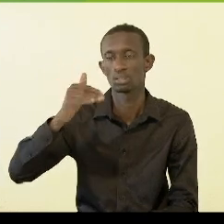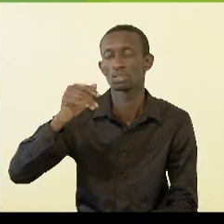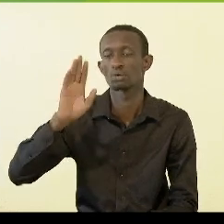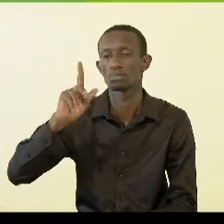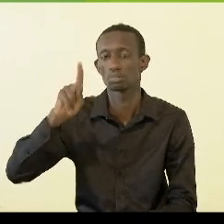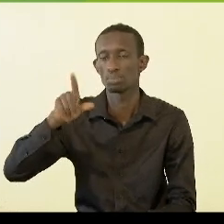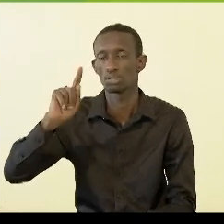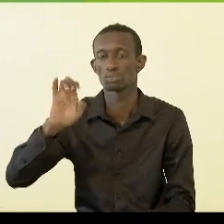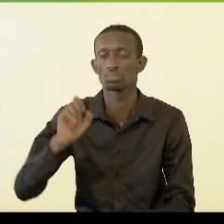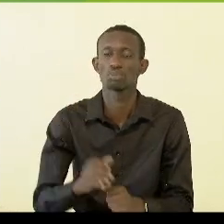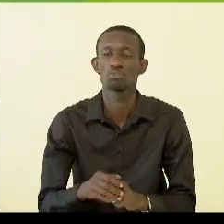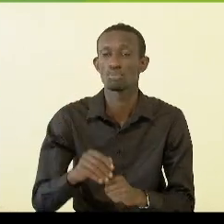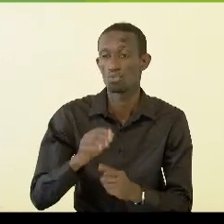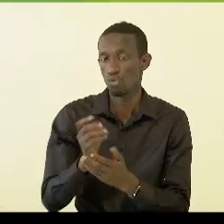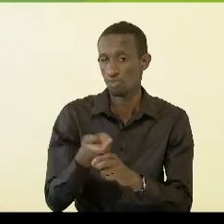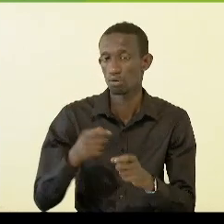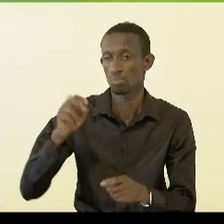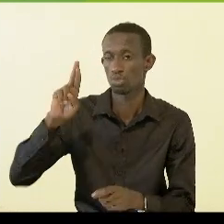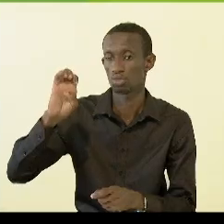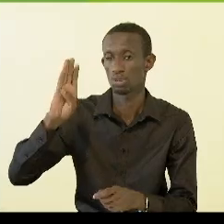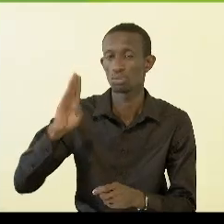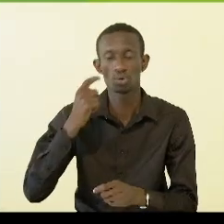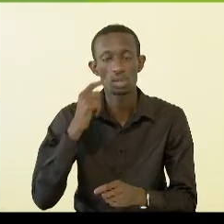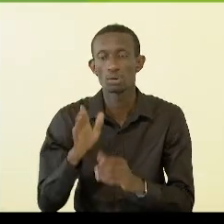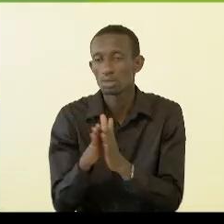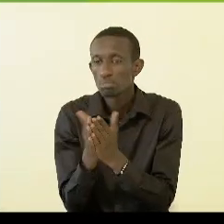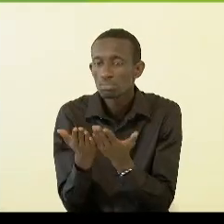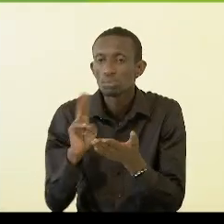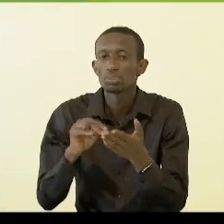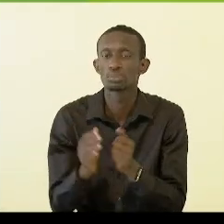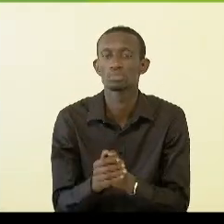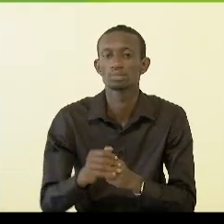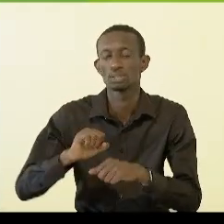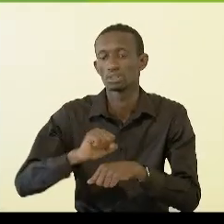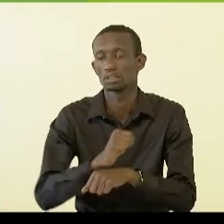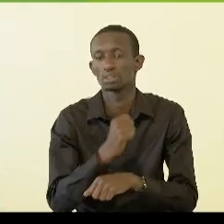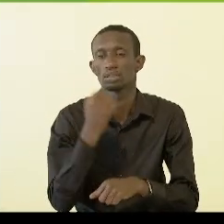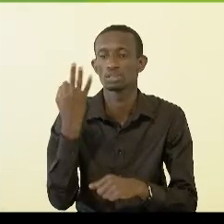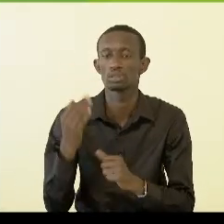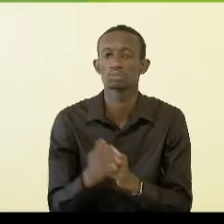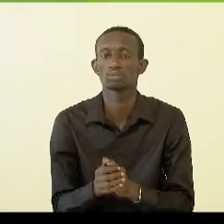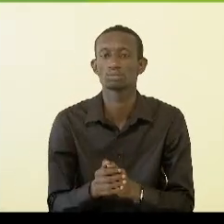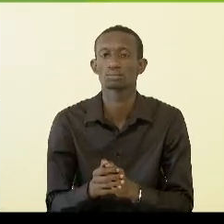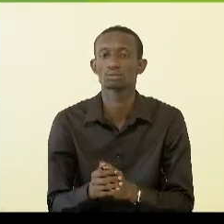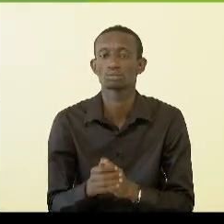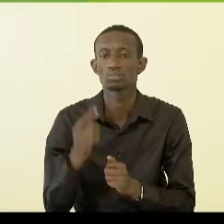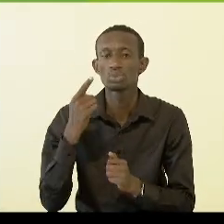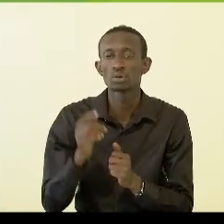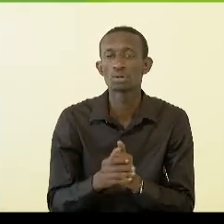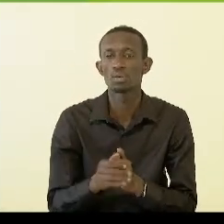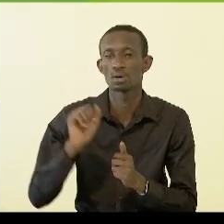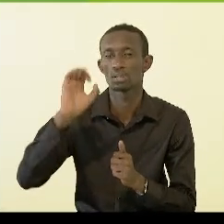for student book of Senior 3, and then you discuss the uses and dangers of acids and bases in